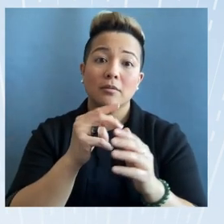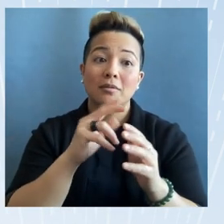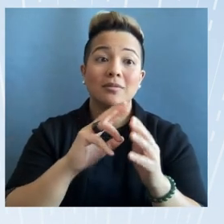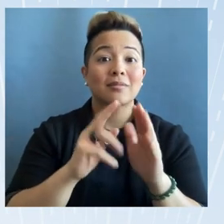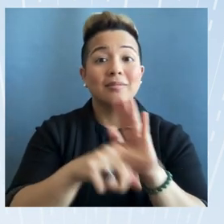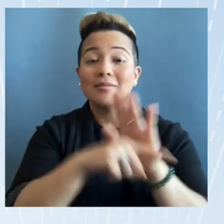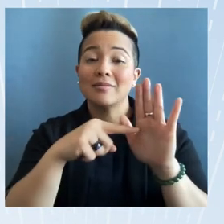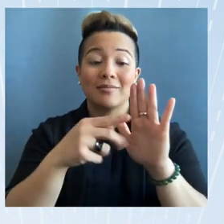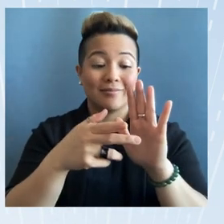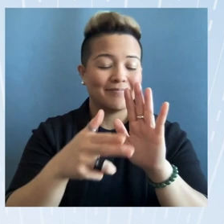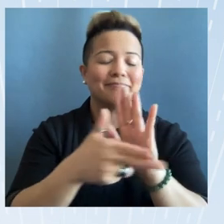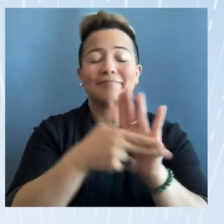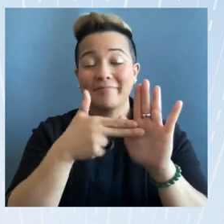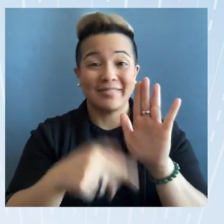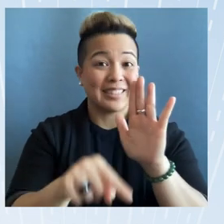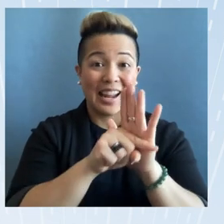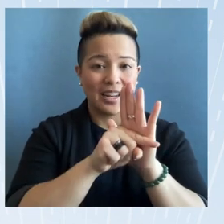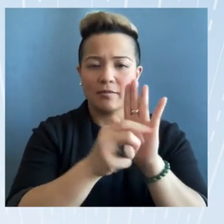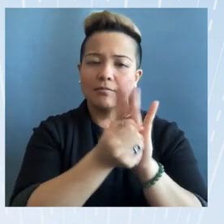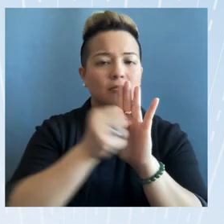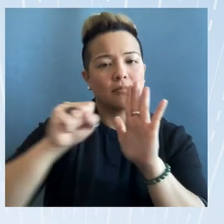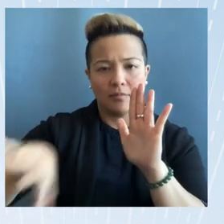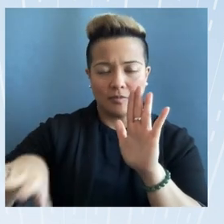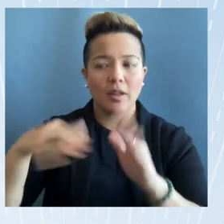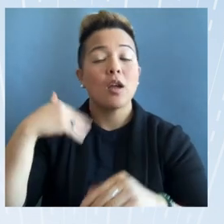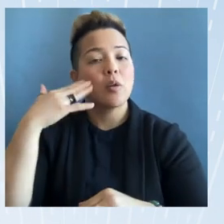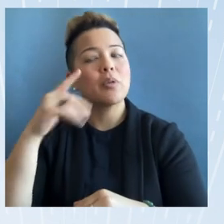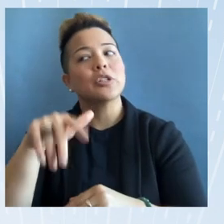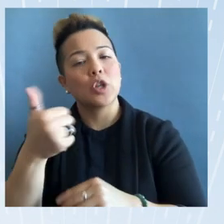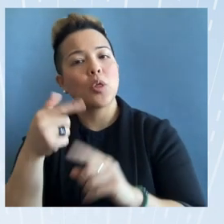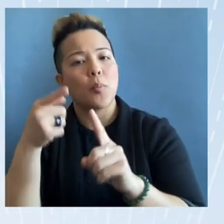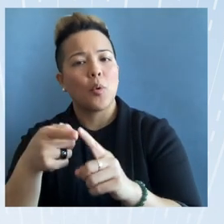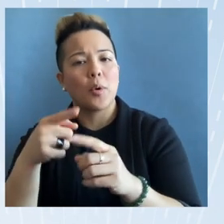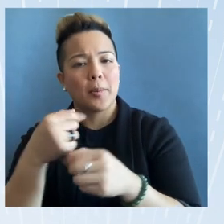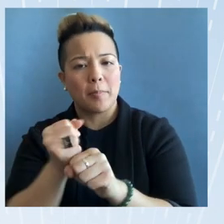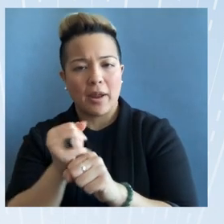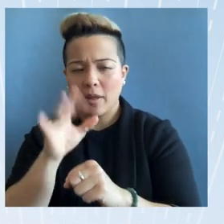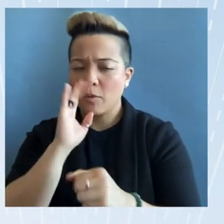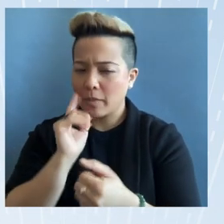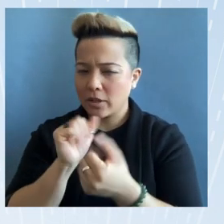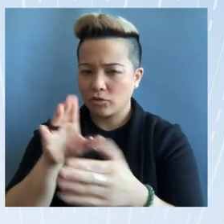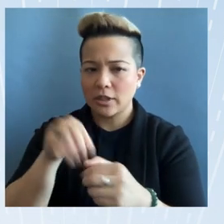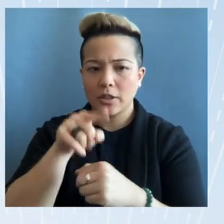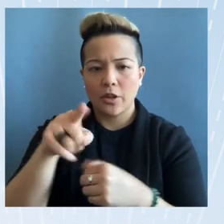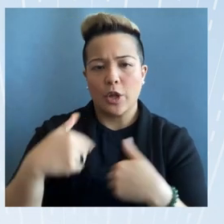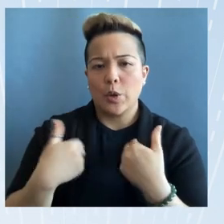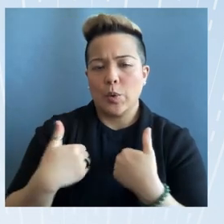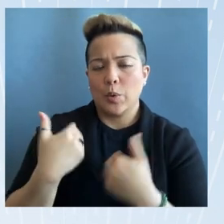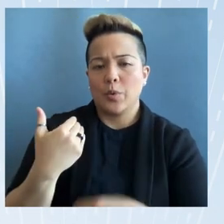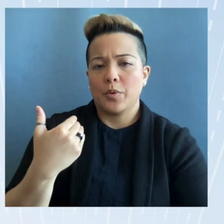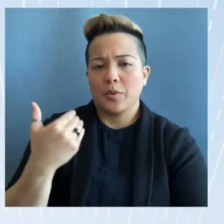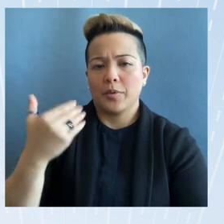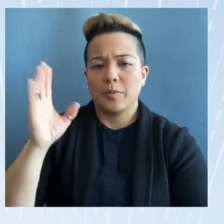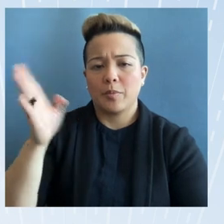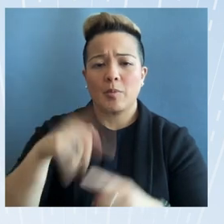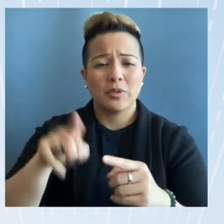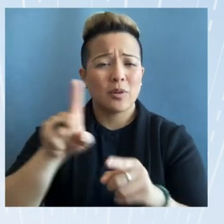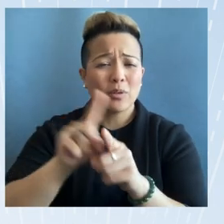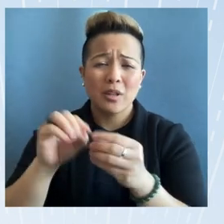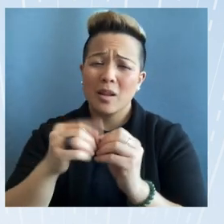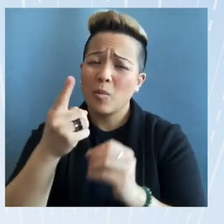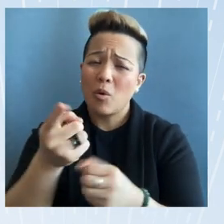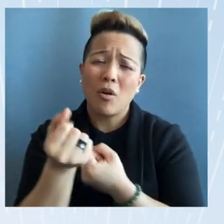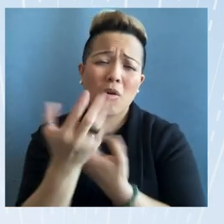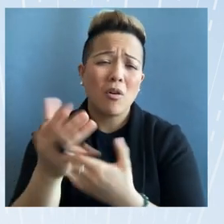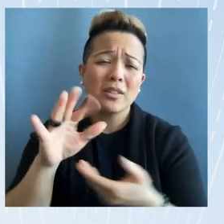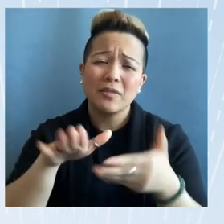So I know that there was another point made in that'll be addressed in the youth one, that it's also the number one cause of